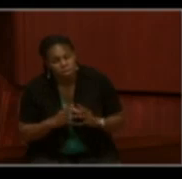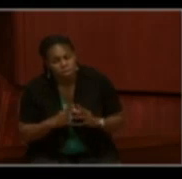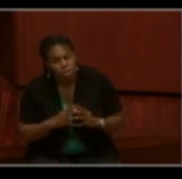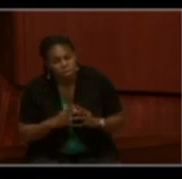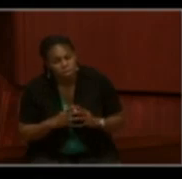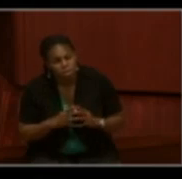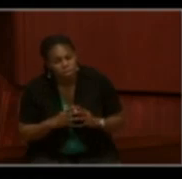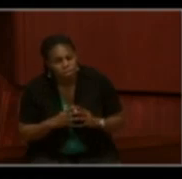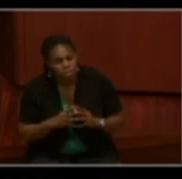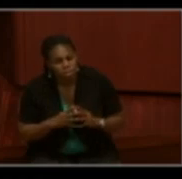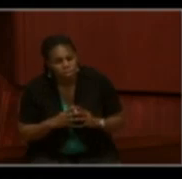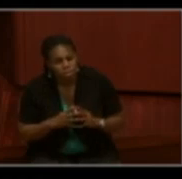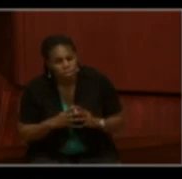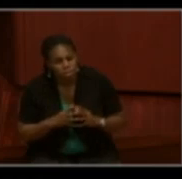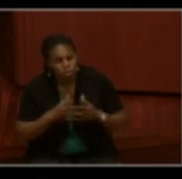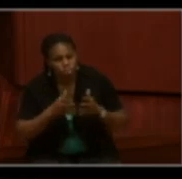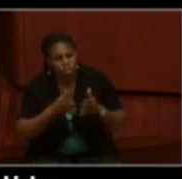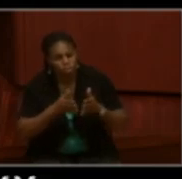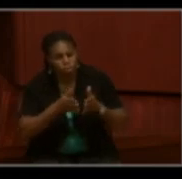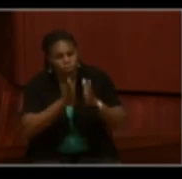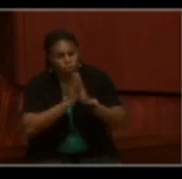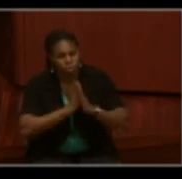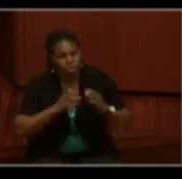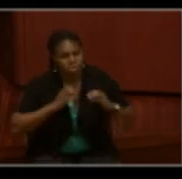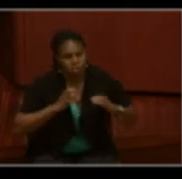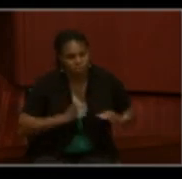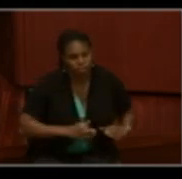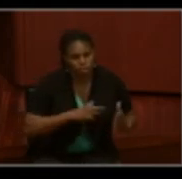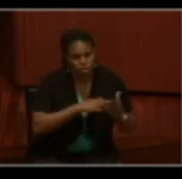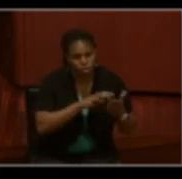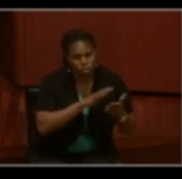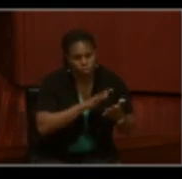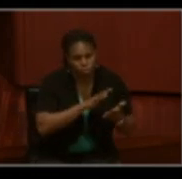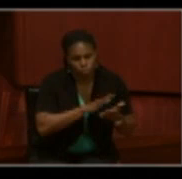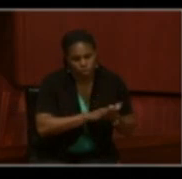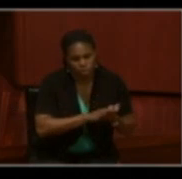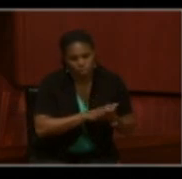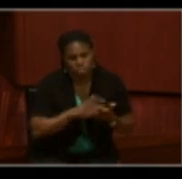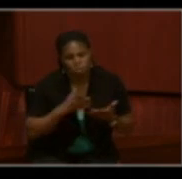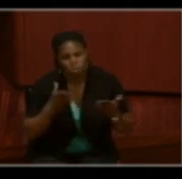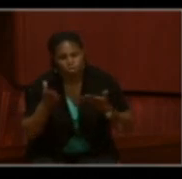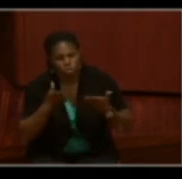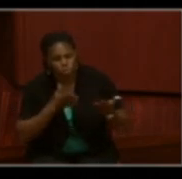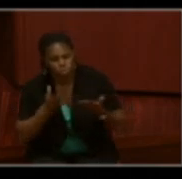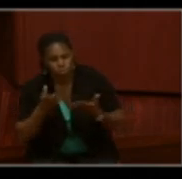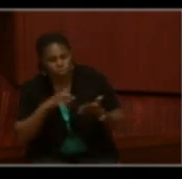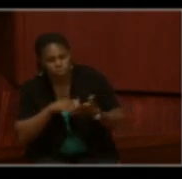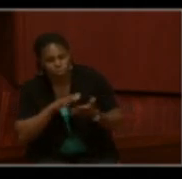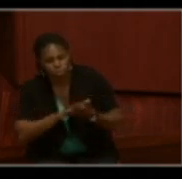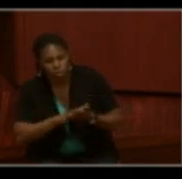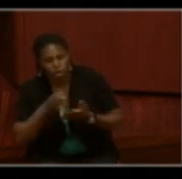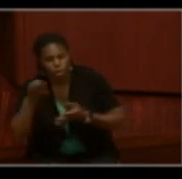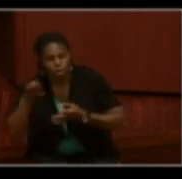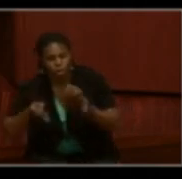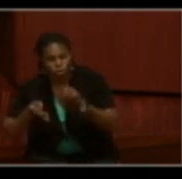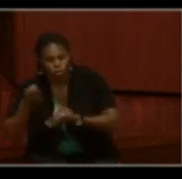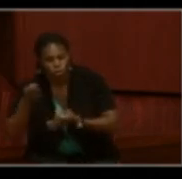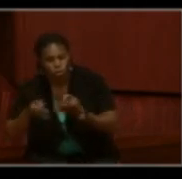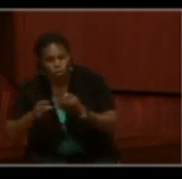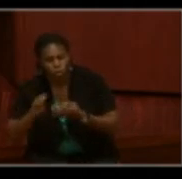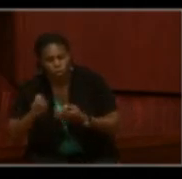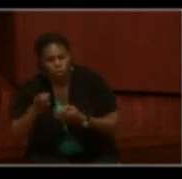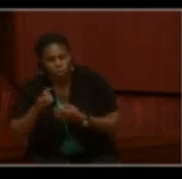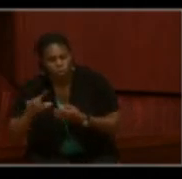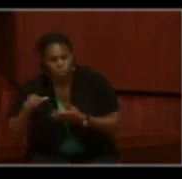To request either civilian personnel records, selective service records, court-martial records, or any of the